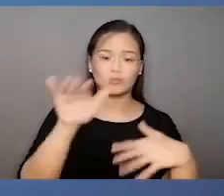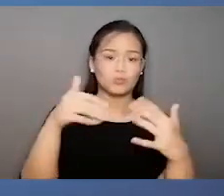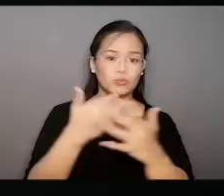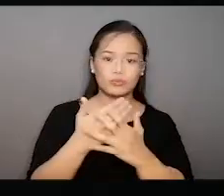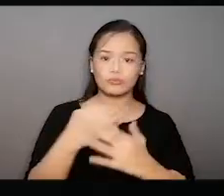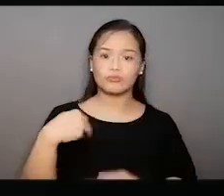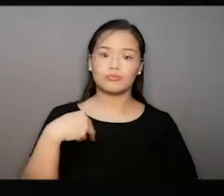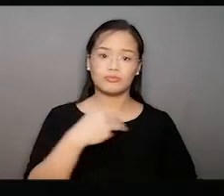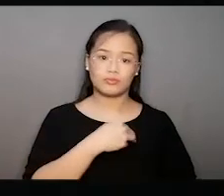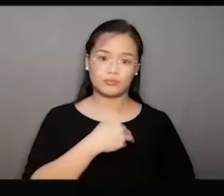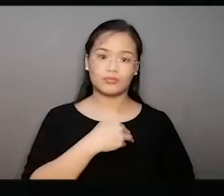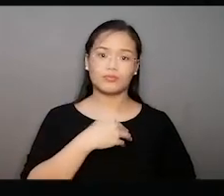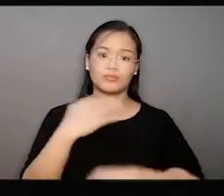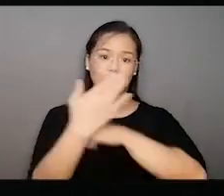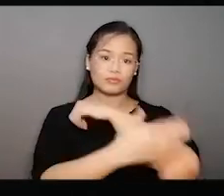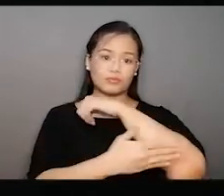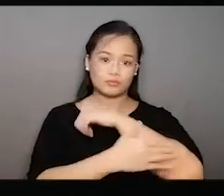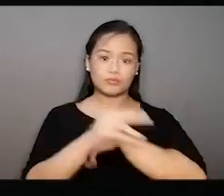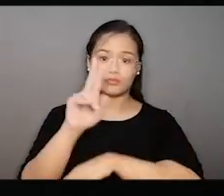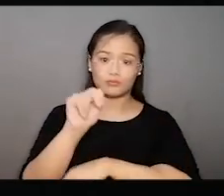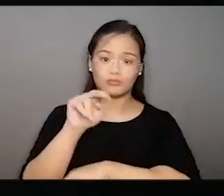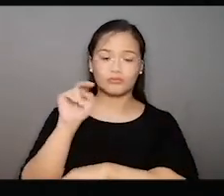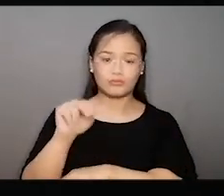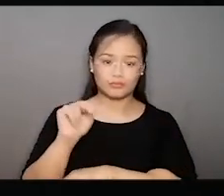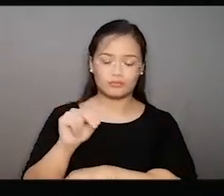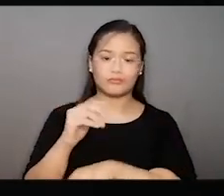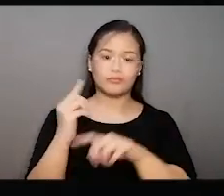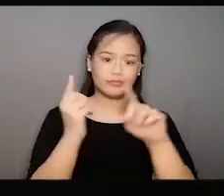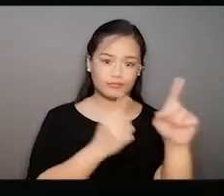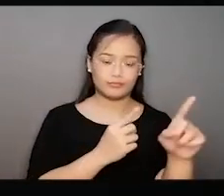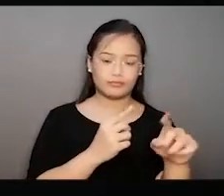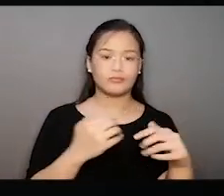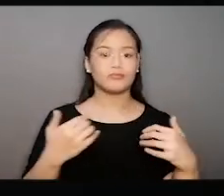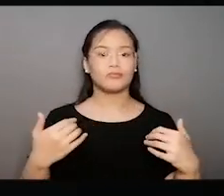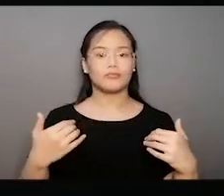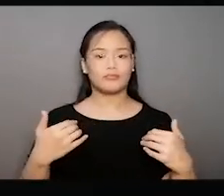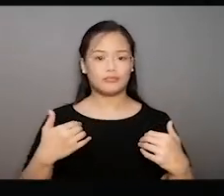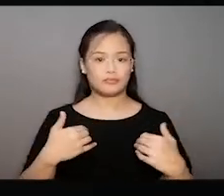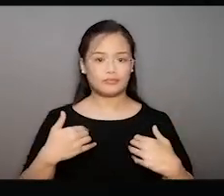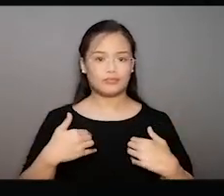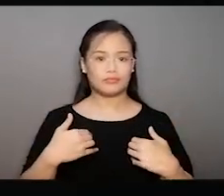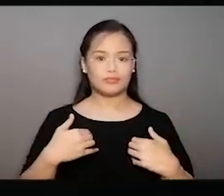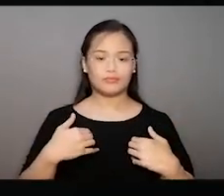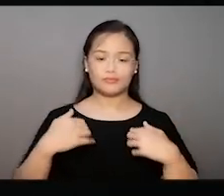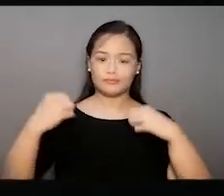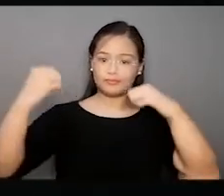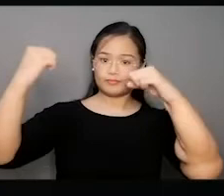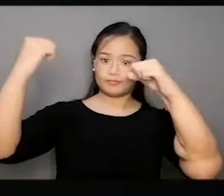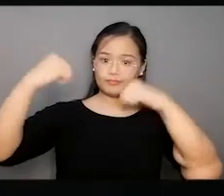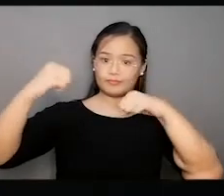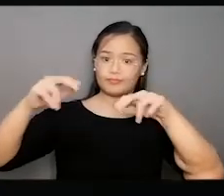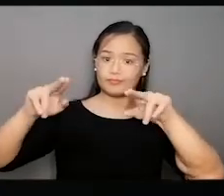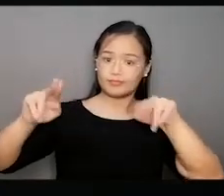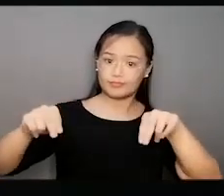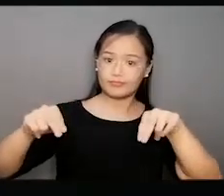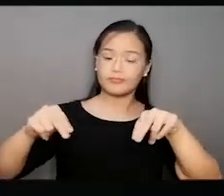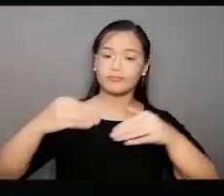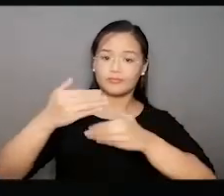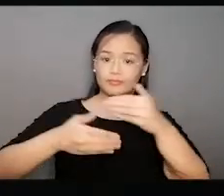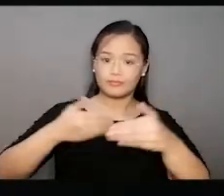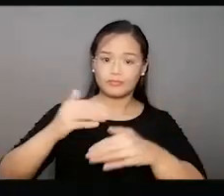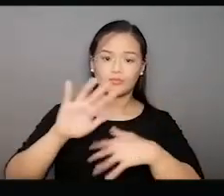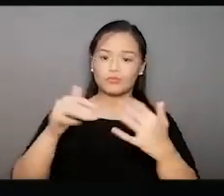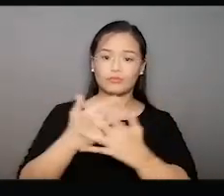UN. We also have the treaty-based mechanisms. So, all 9 international human